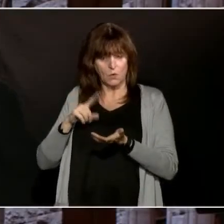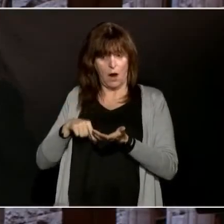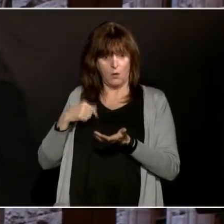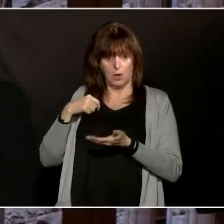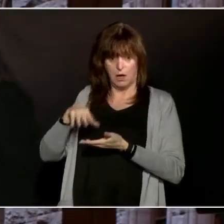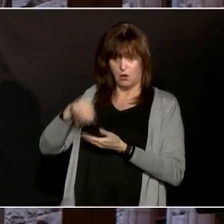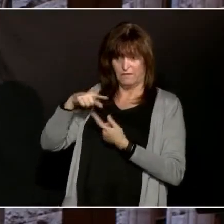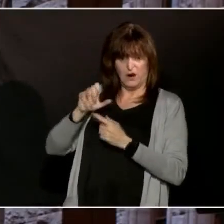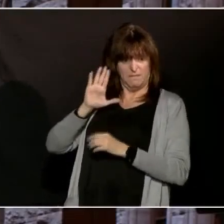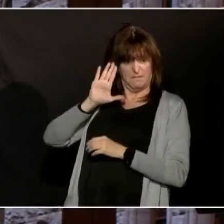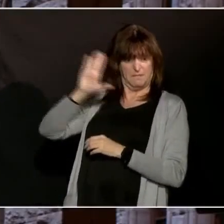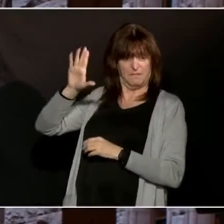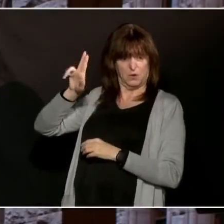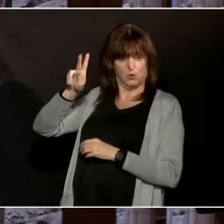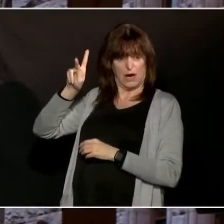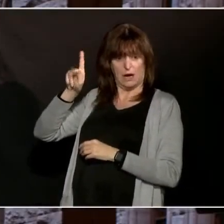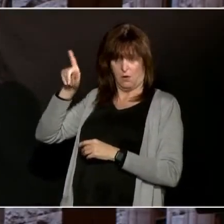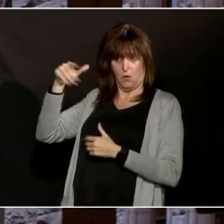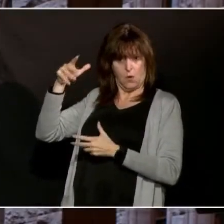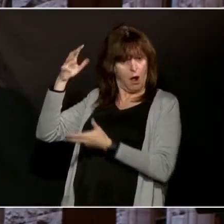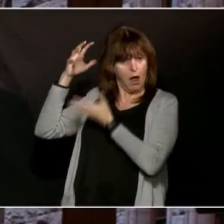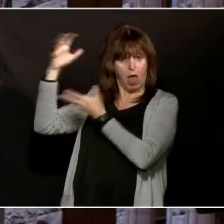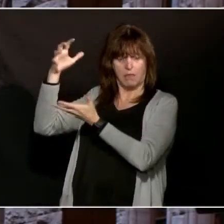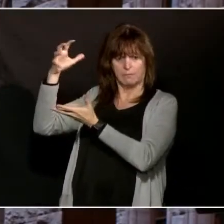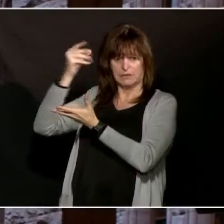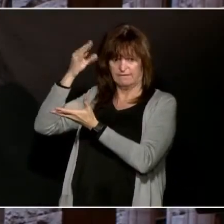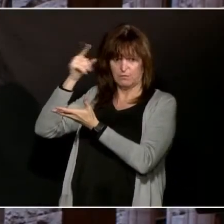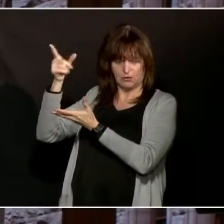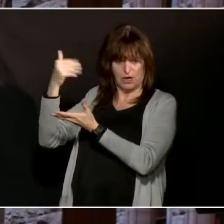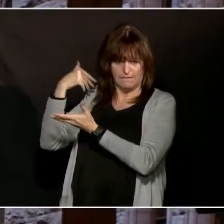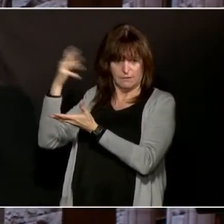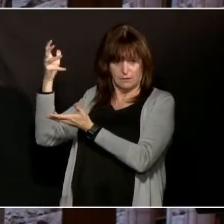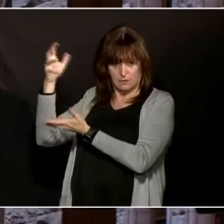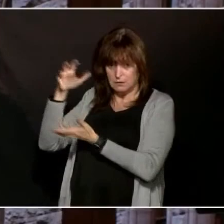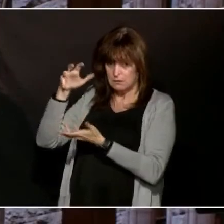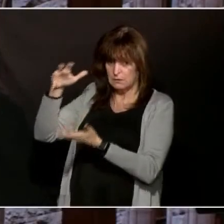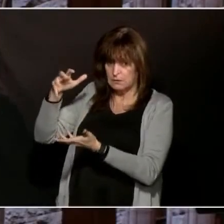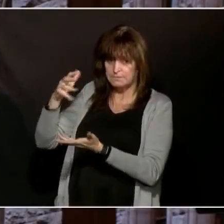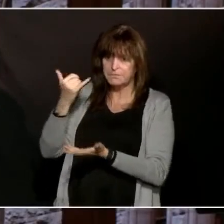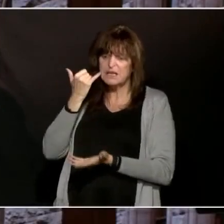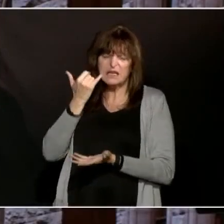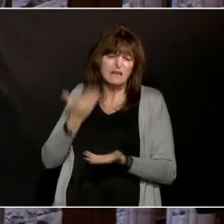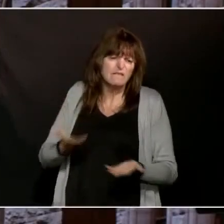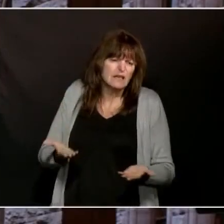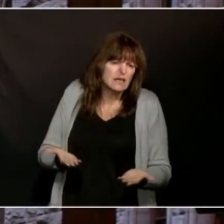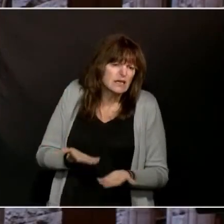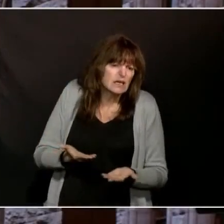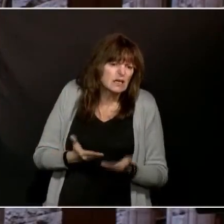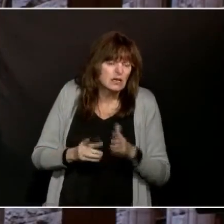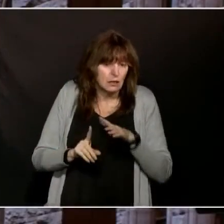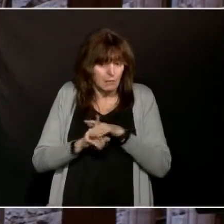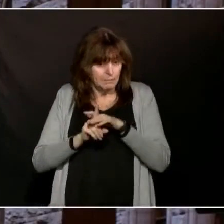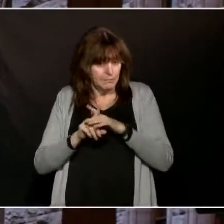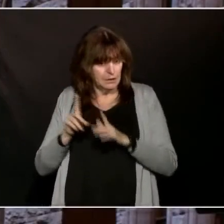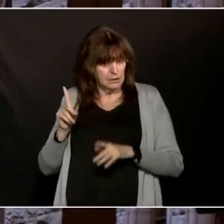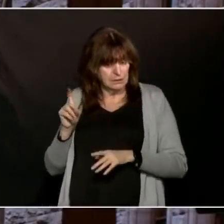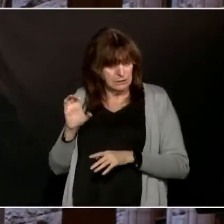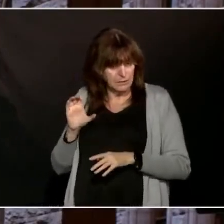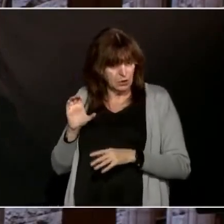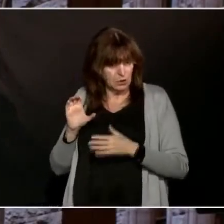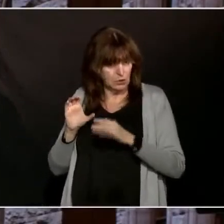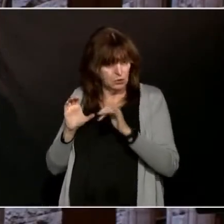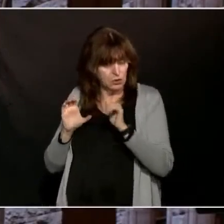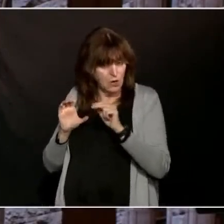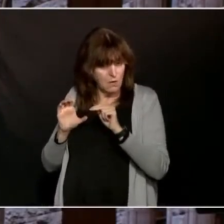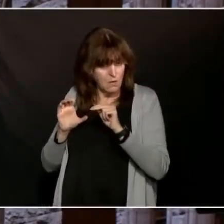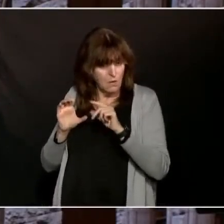data than some of the other variants, and understand where we were in December, where we are on the 20th, where we are today.